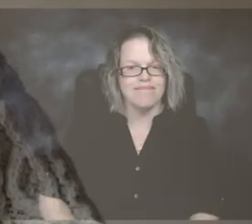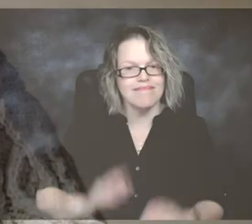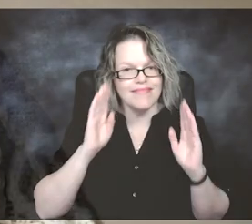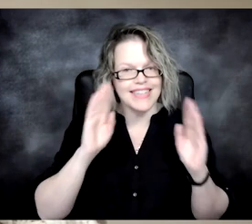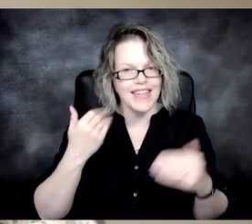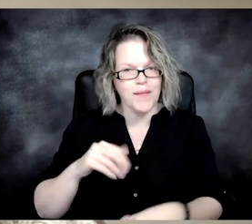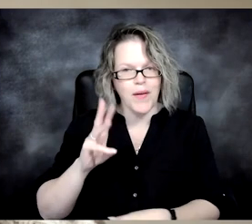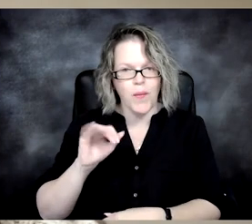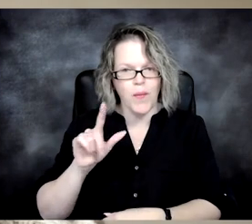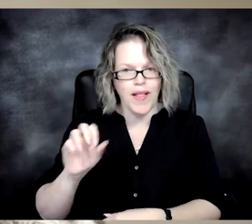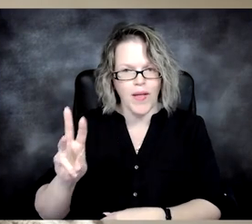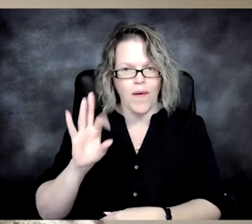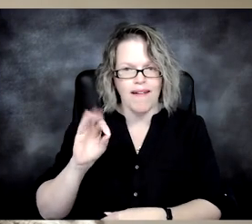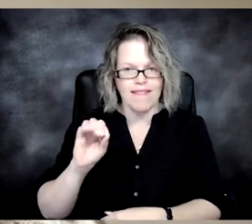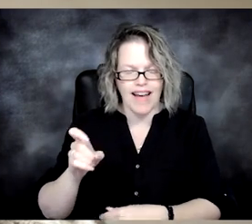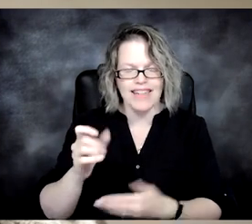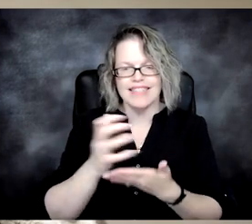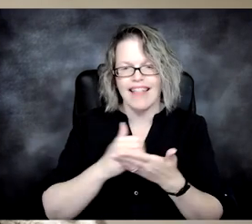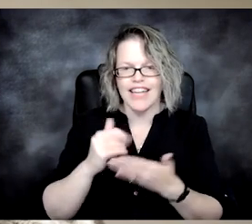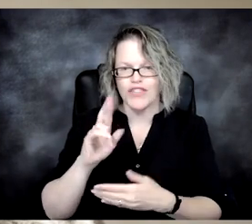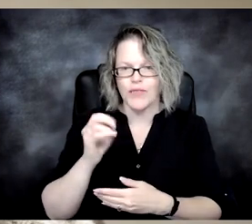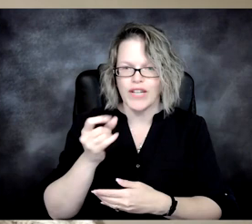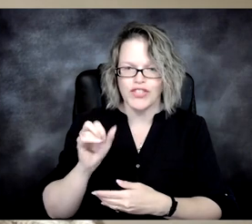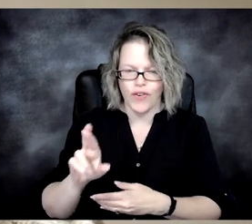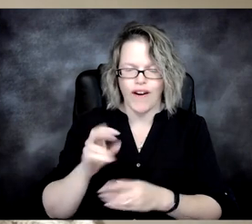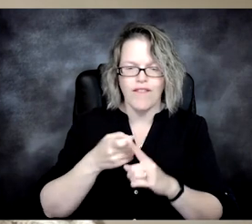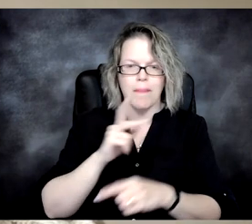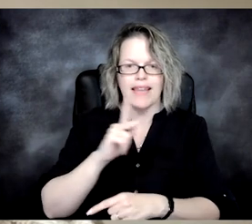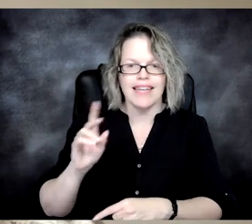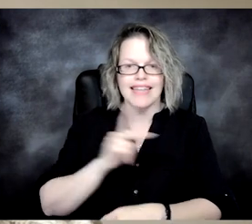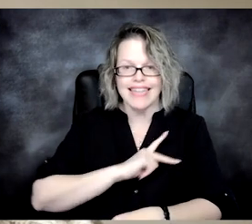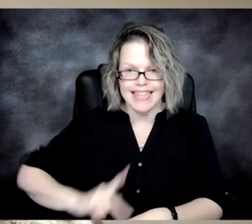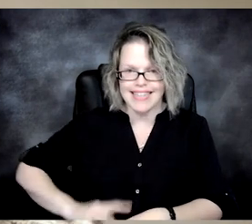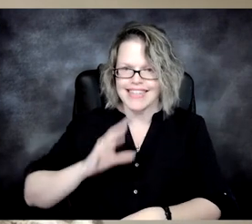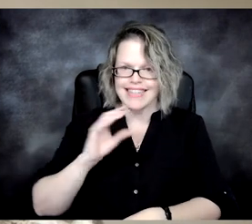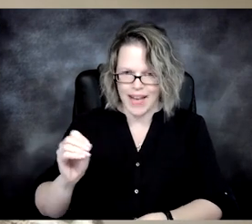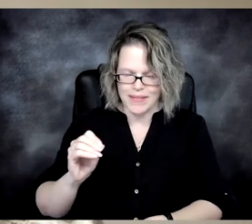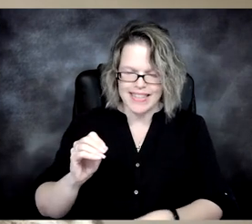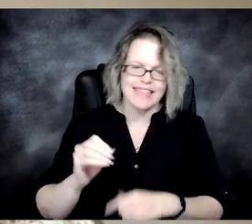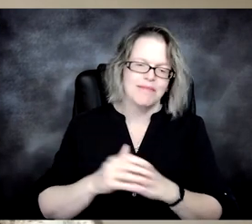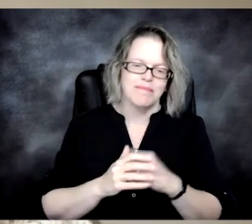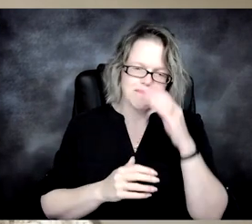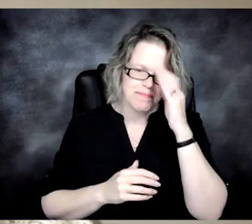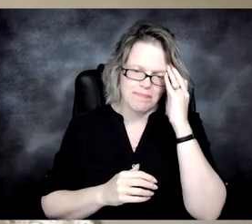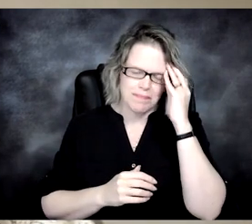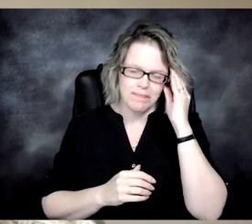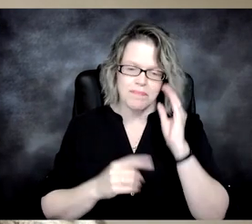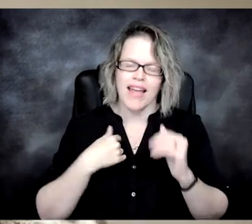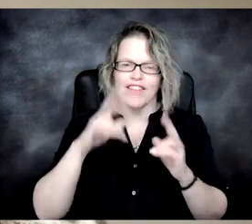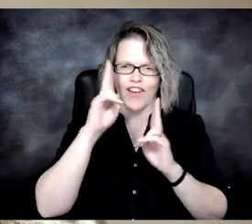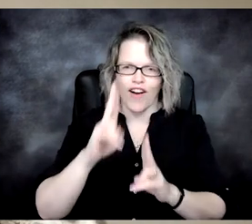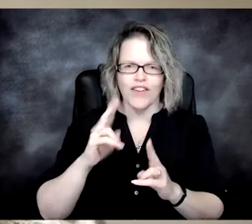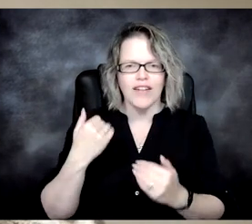Hello, I'm Willow Fox, the Collections Registrar for the King County Public Art Collection, managed by 4Culture. I had the honor of